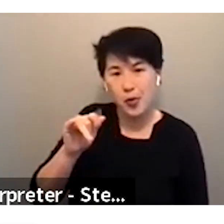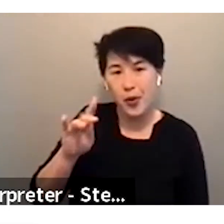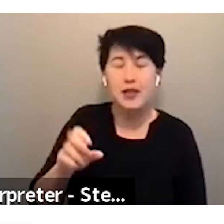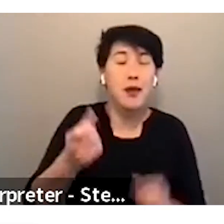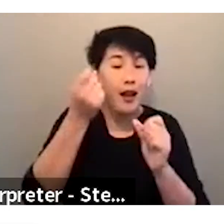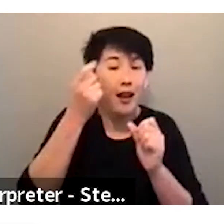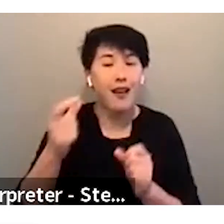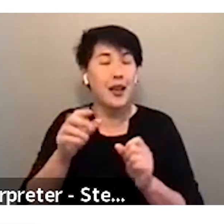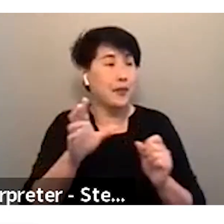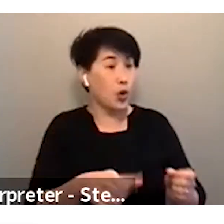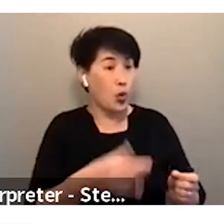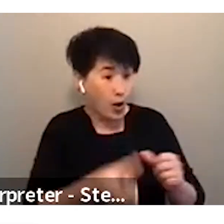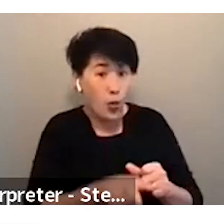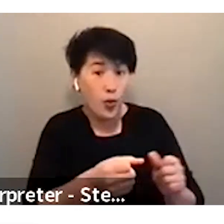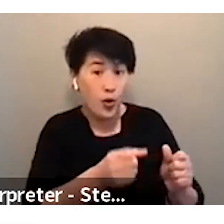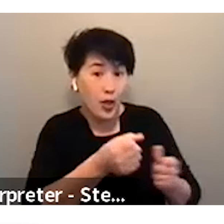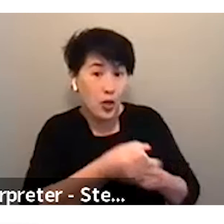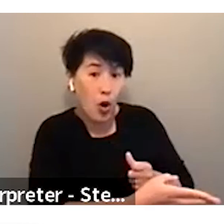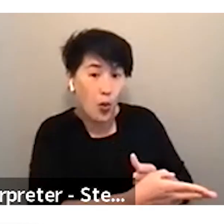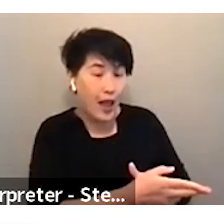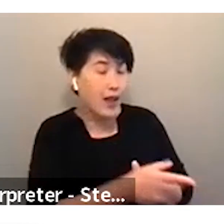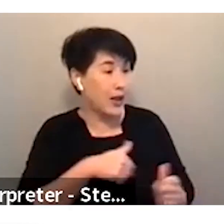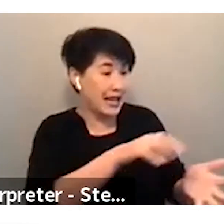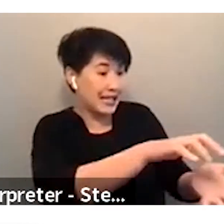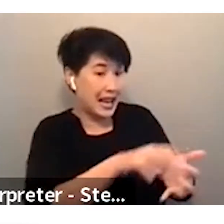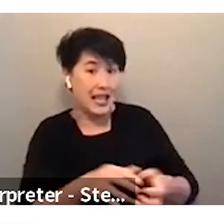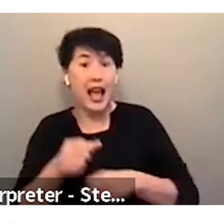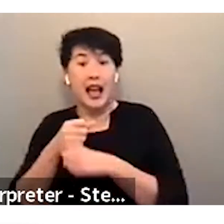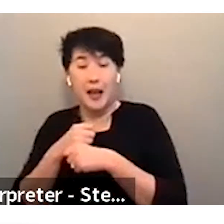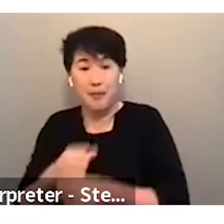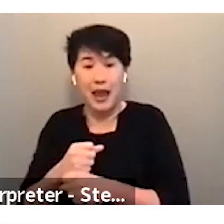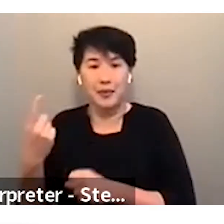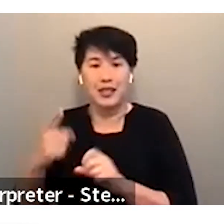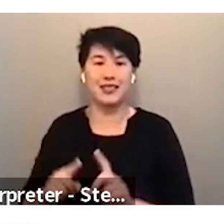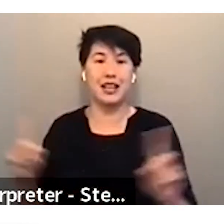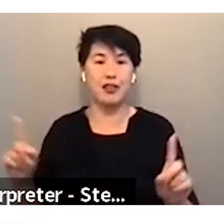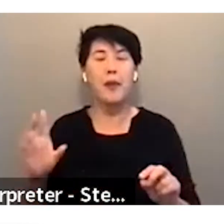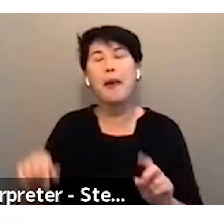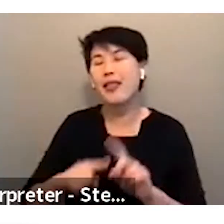same. And it's the same as what goes into the earth and what comes back out of the earth. And it's all the same, building blocks, but